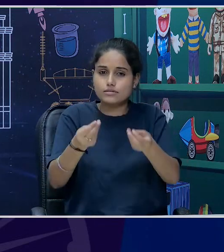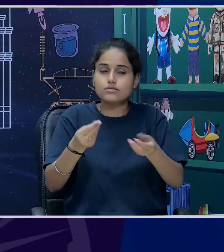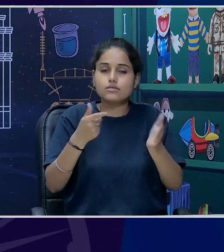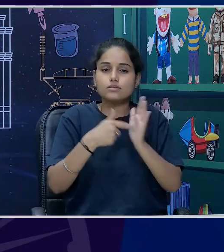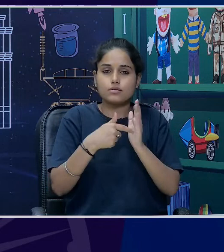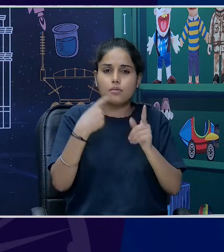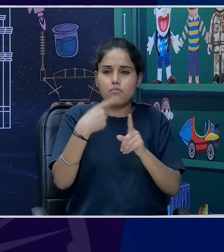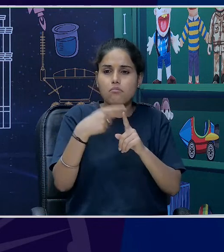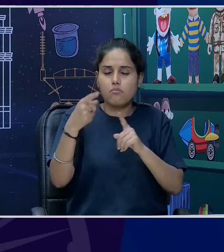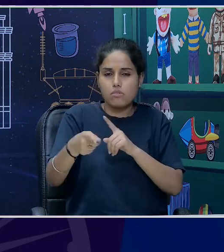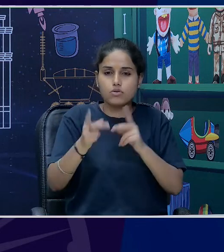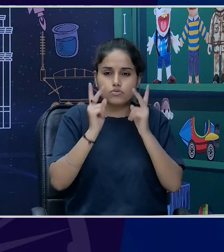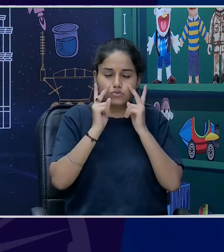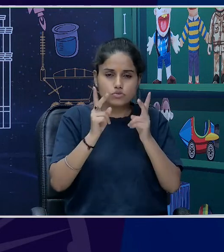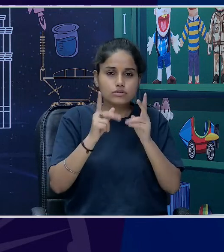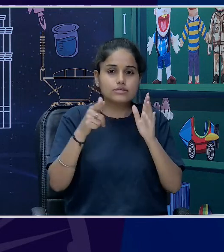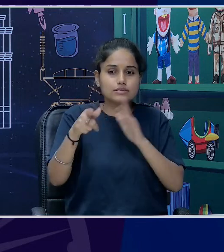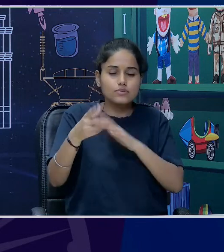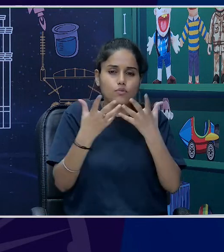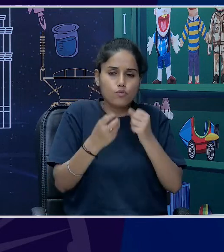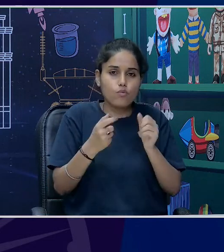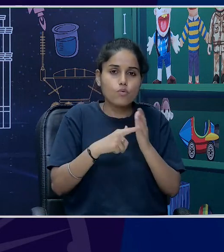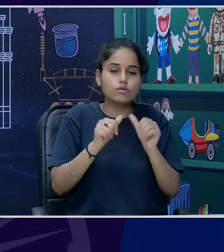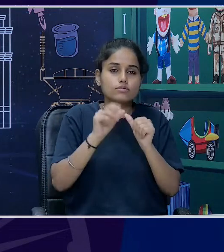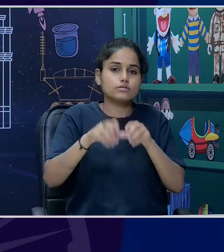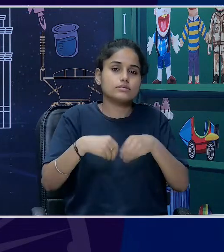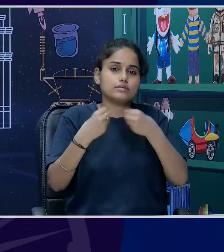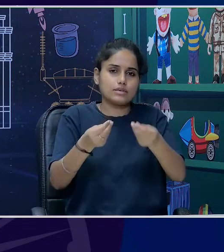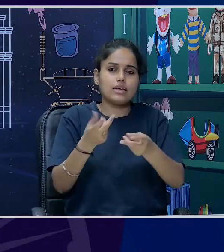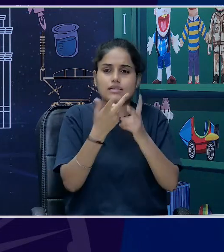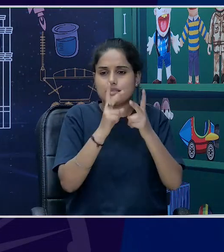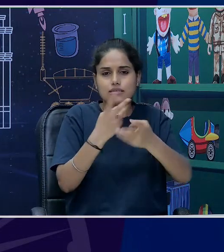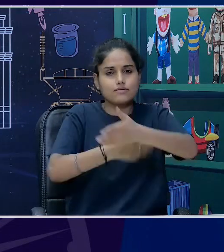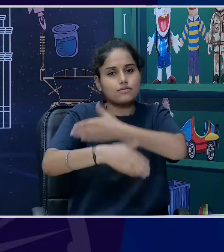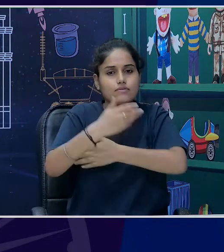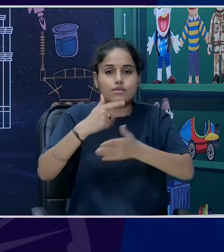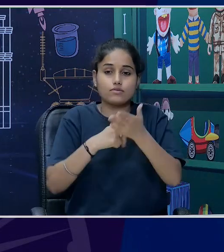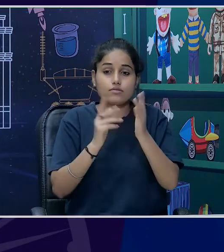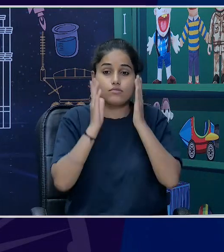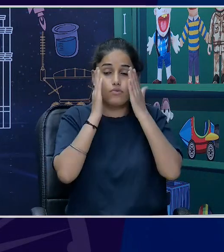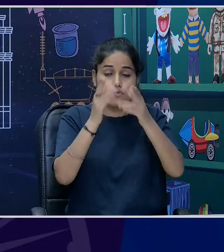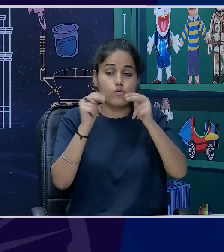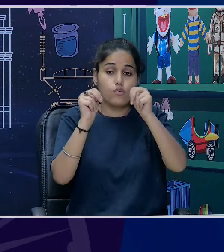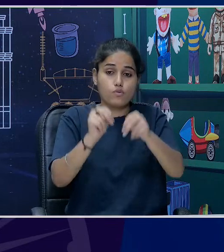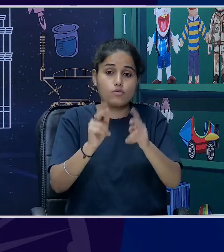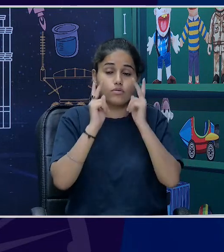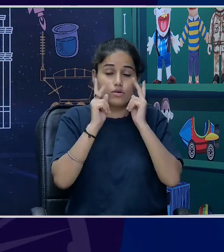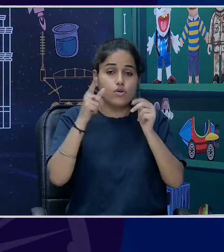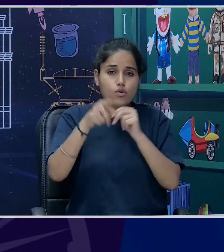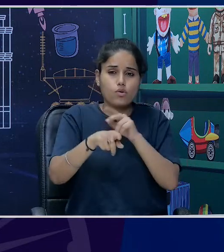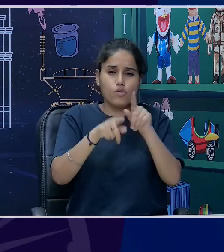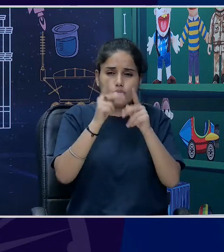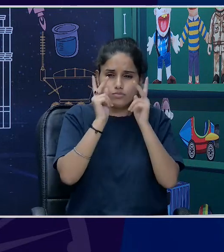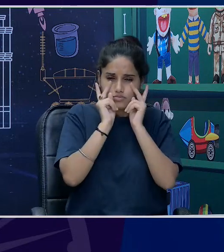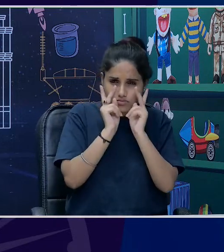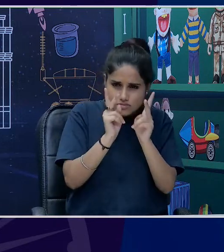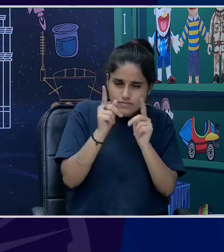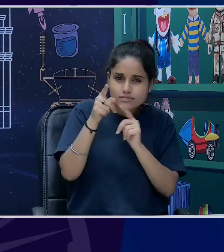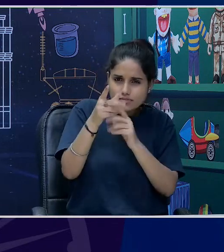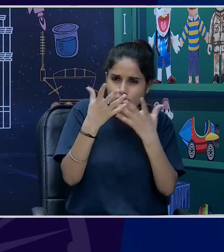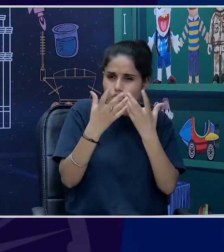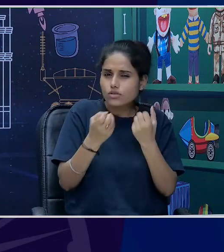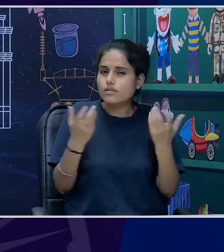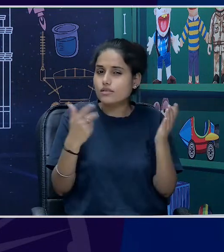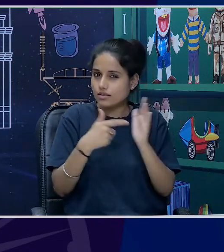all type of learners, and, if I talk about disabilities also, so we have catered all, specific things,